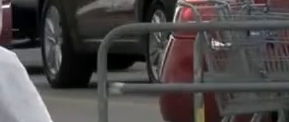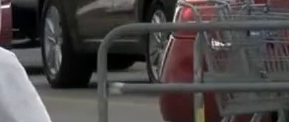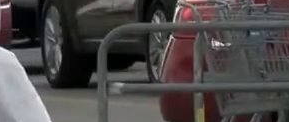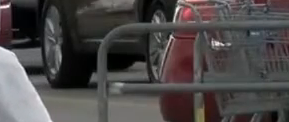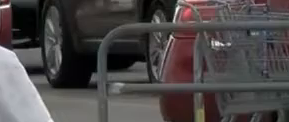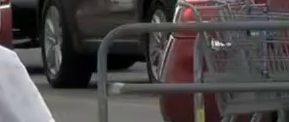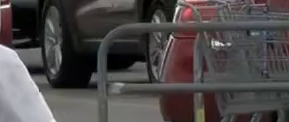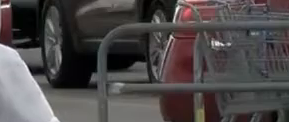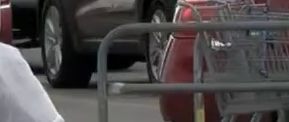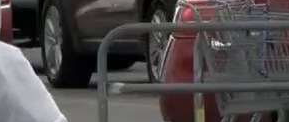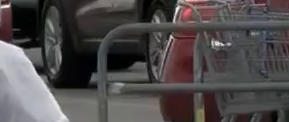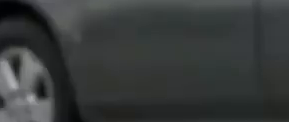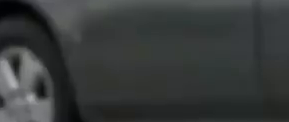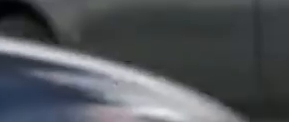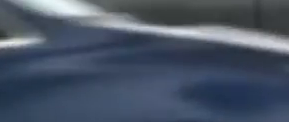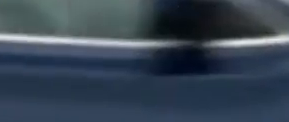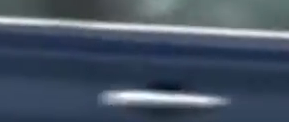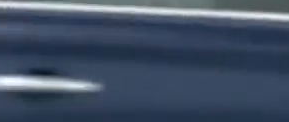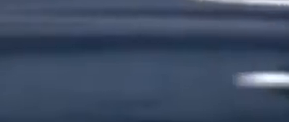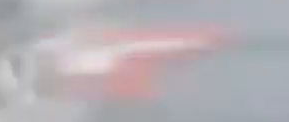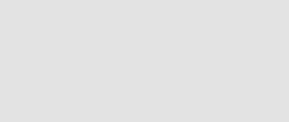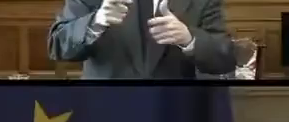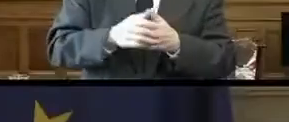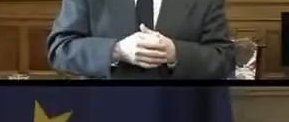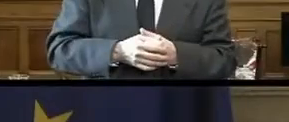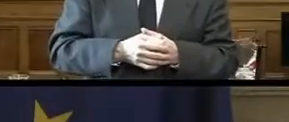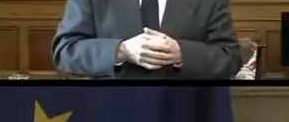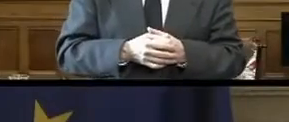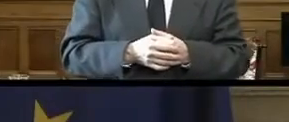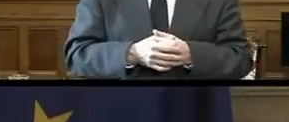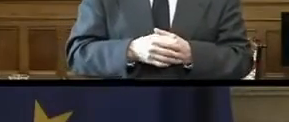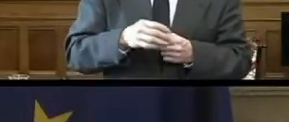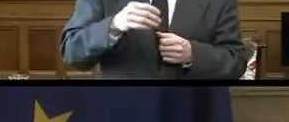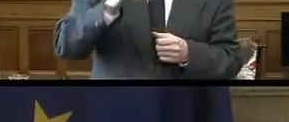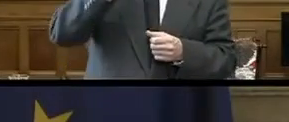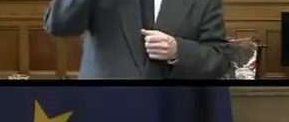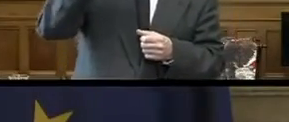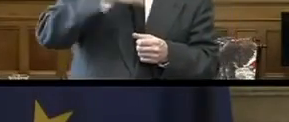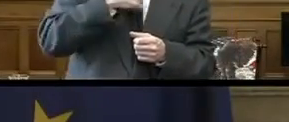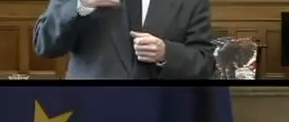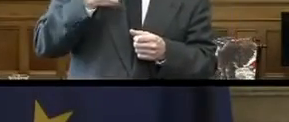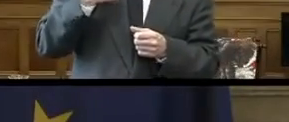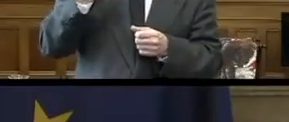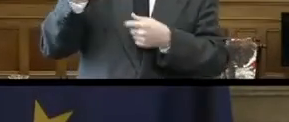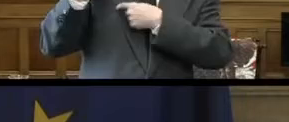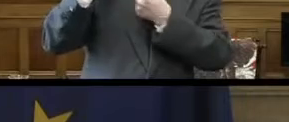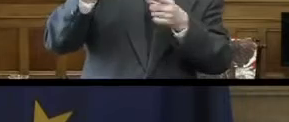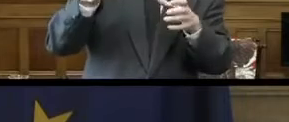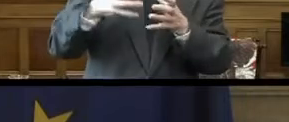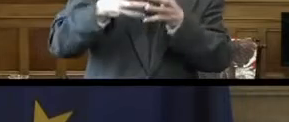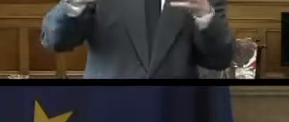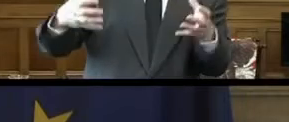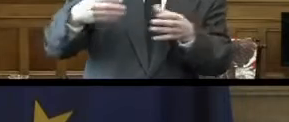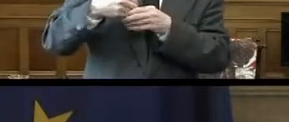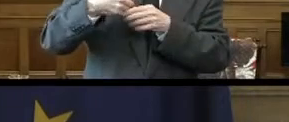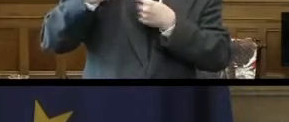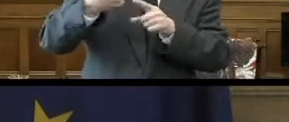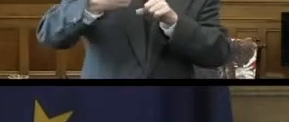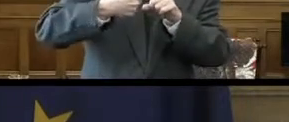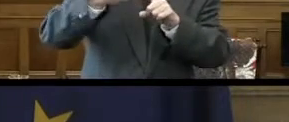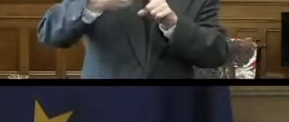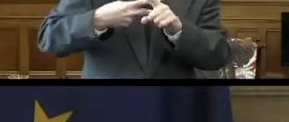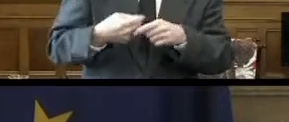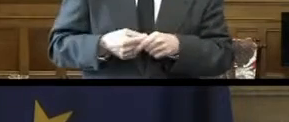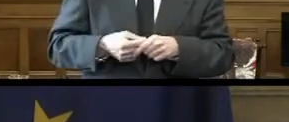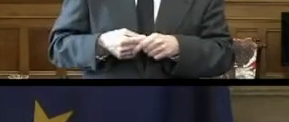big part of the state's effort to help as well. As much as we have done over the last couple months, we've